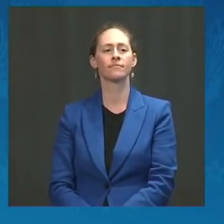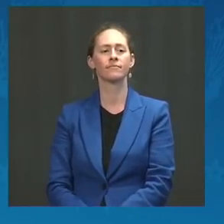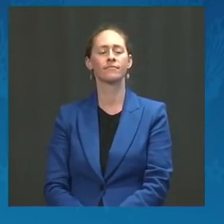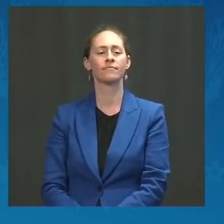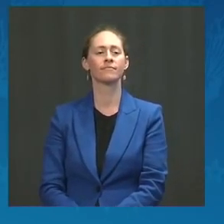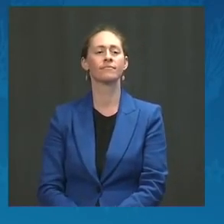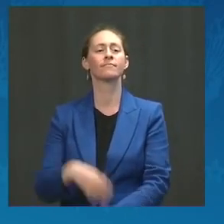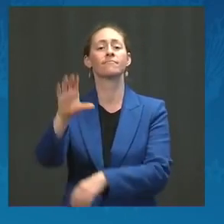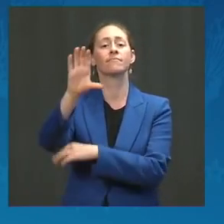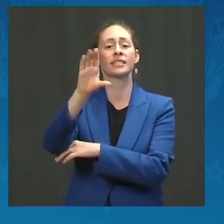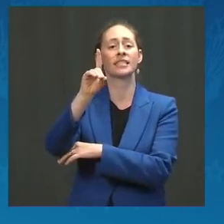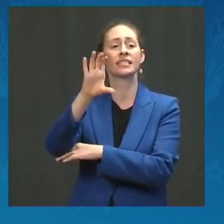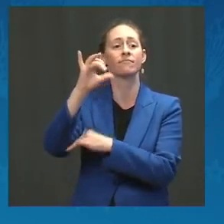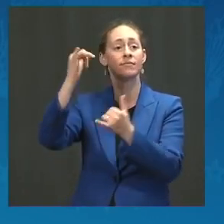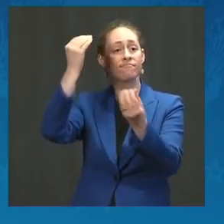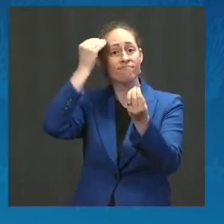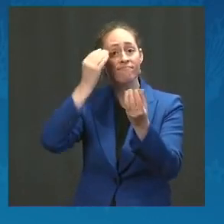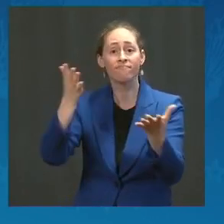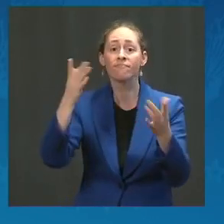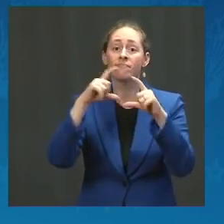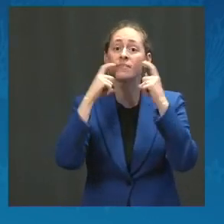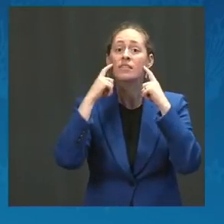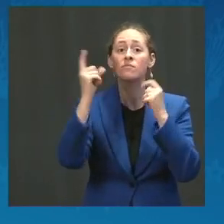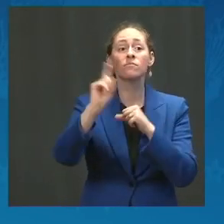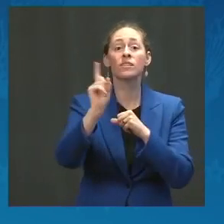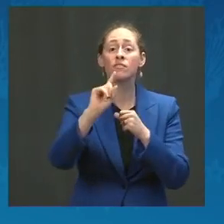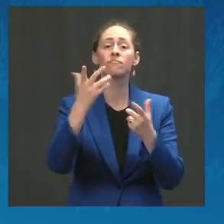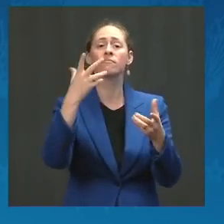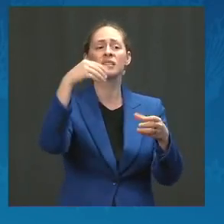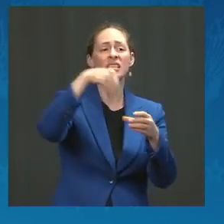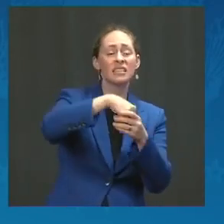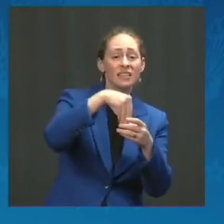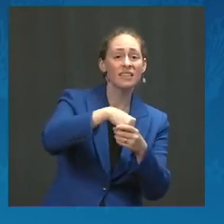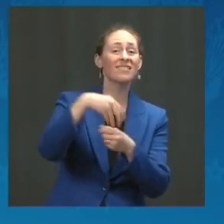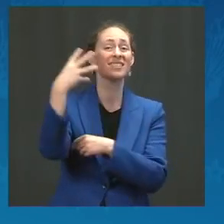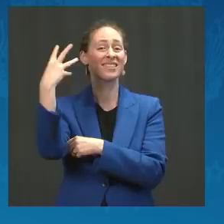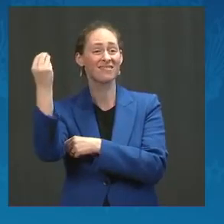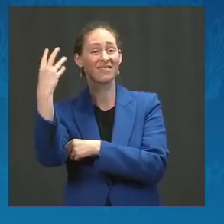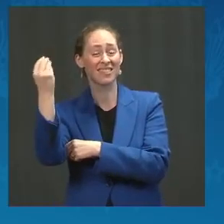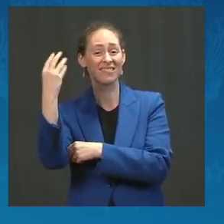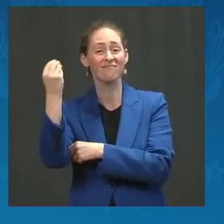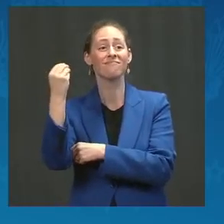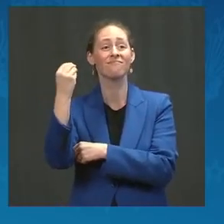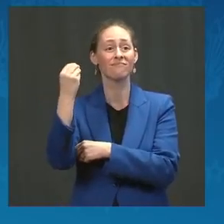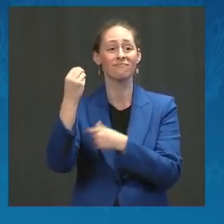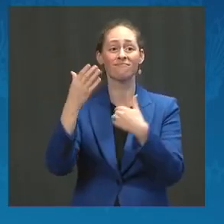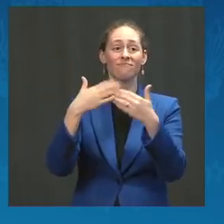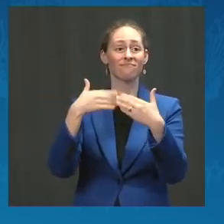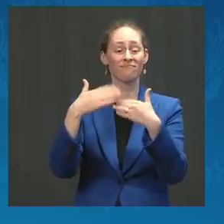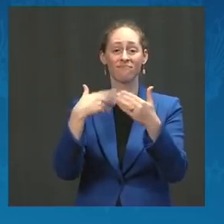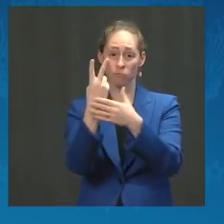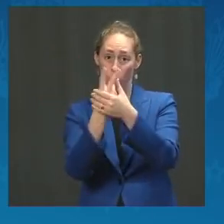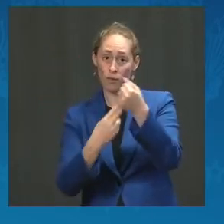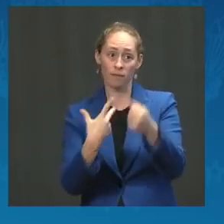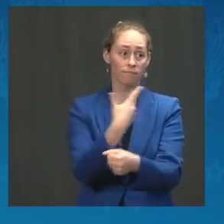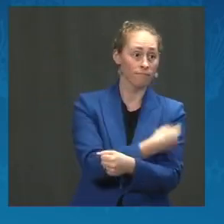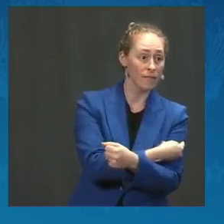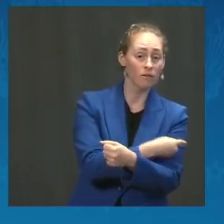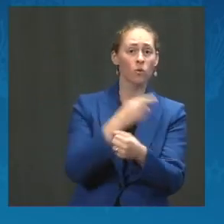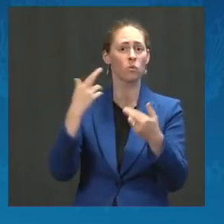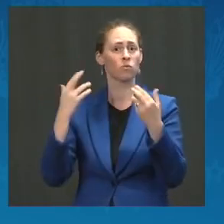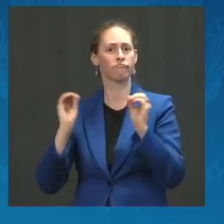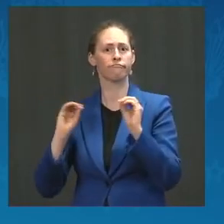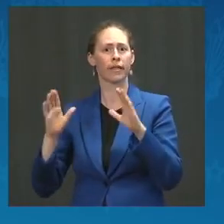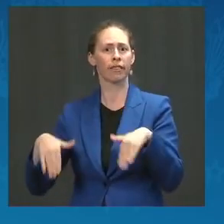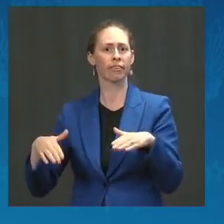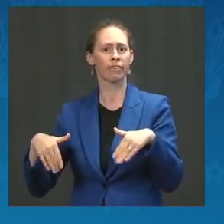store. That's true for both the vaccinated and the unvaccinated. Why? Because even if you've been fully vaccinated